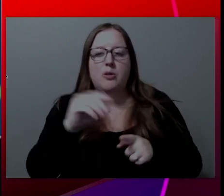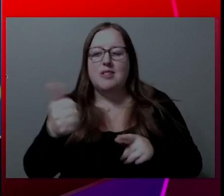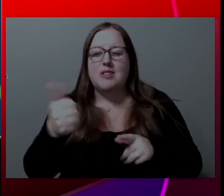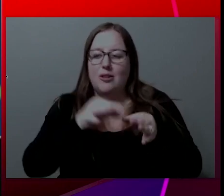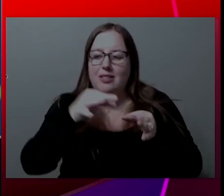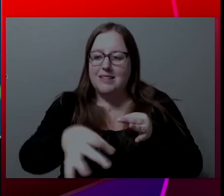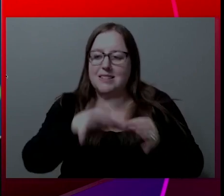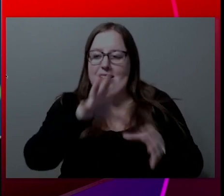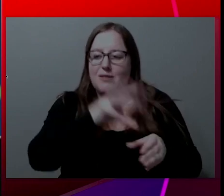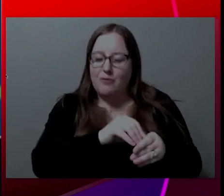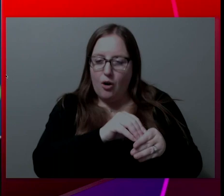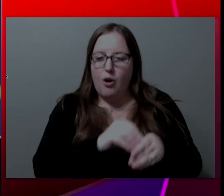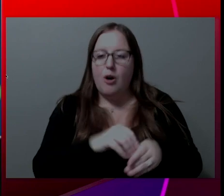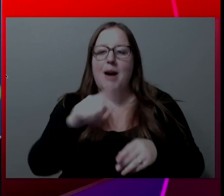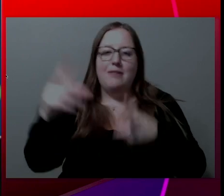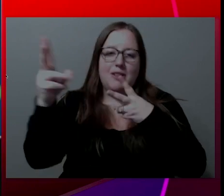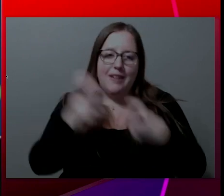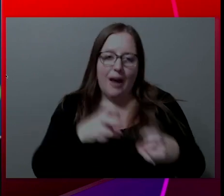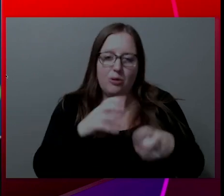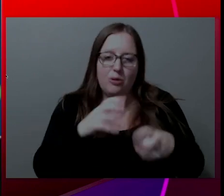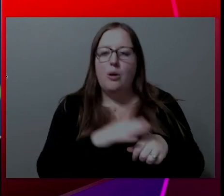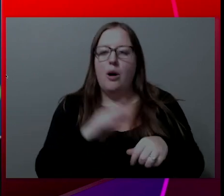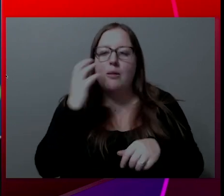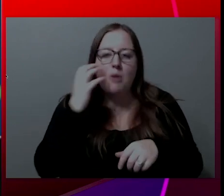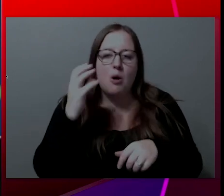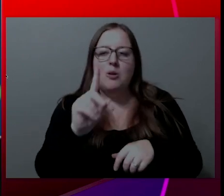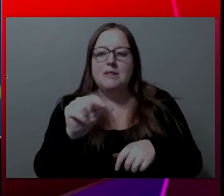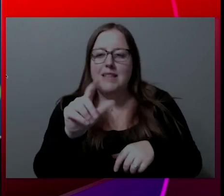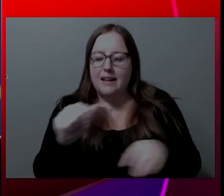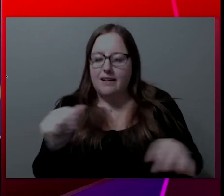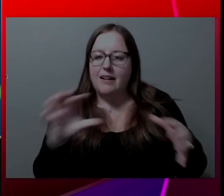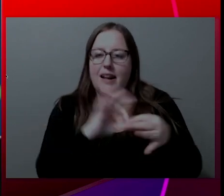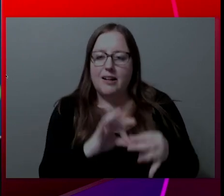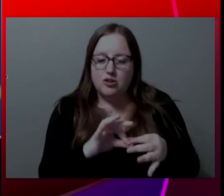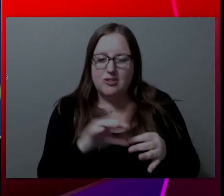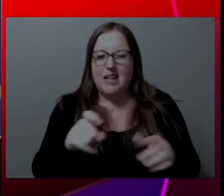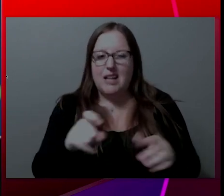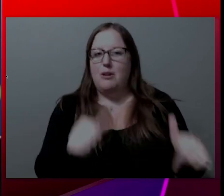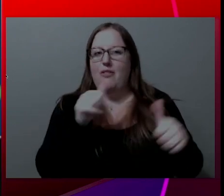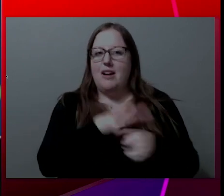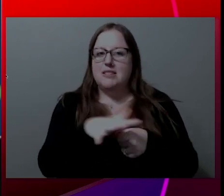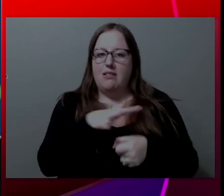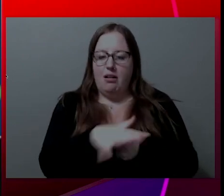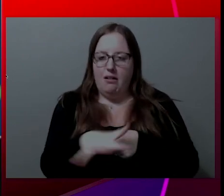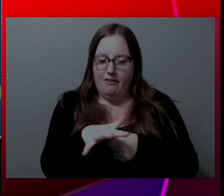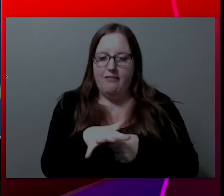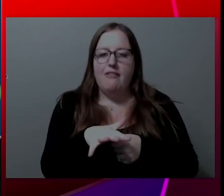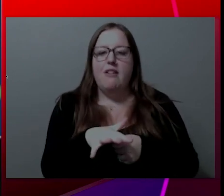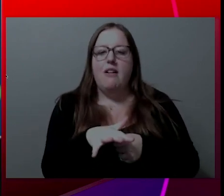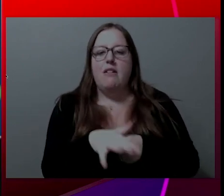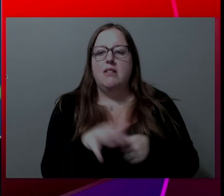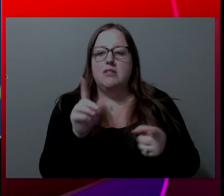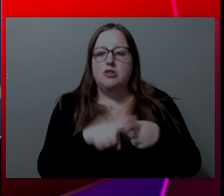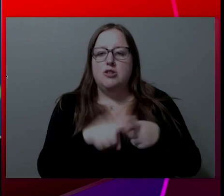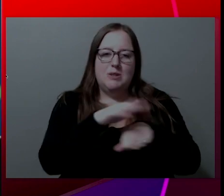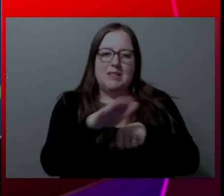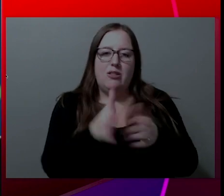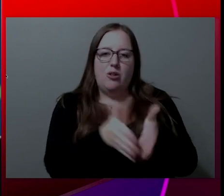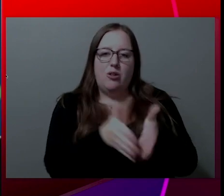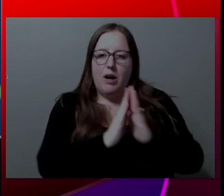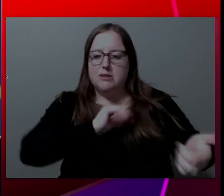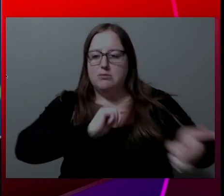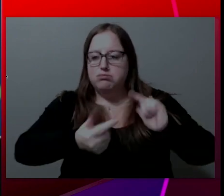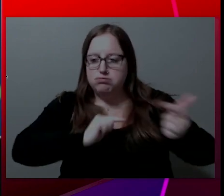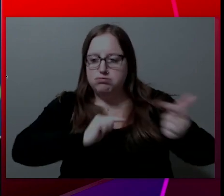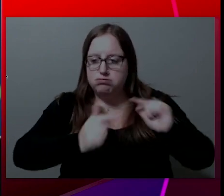the user has to download it on their mobile data connection or their Wi-Fi. It has to be quick enough to send all the requests back and forth.